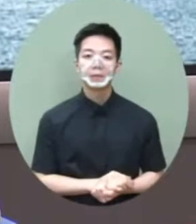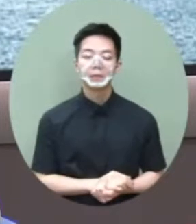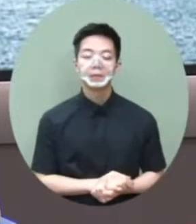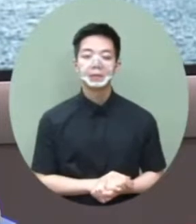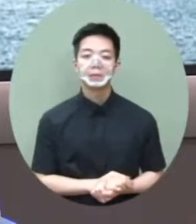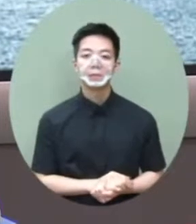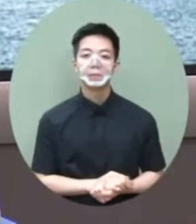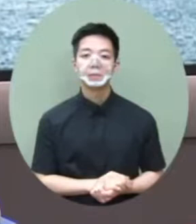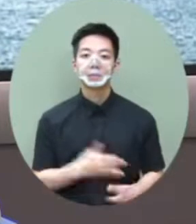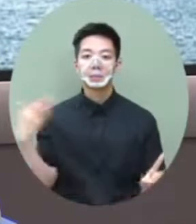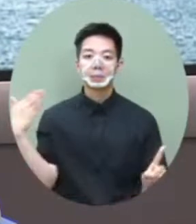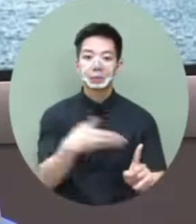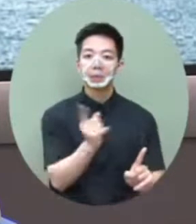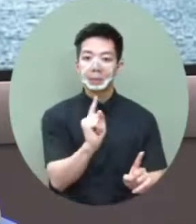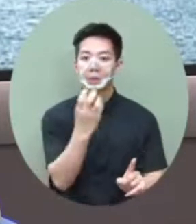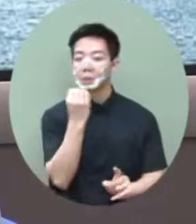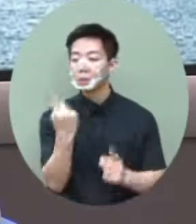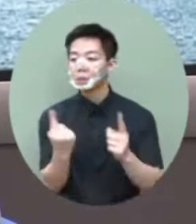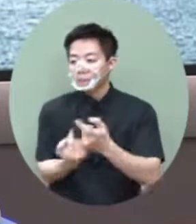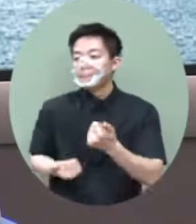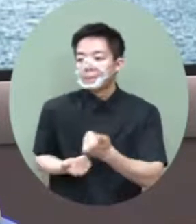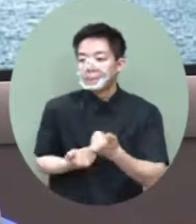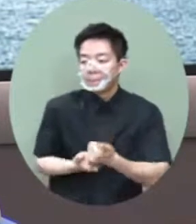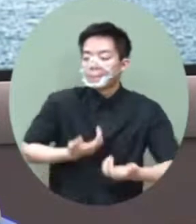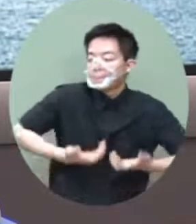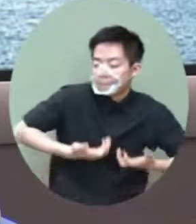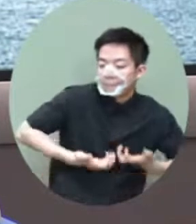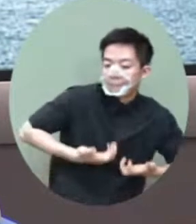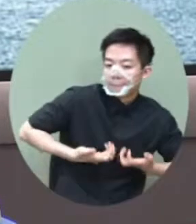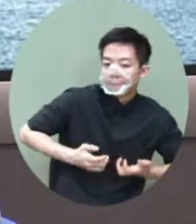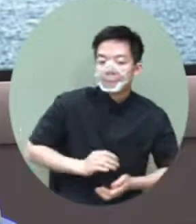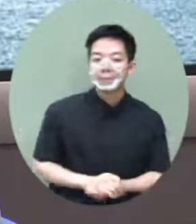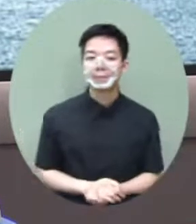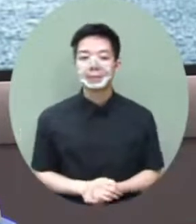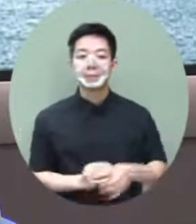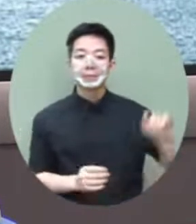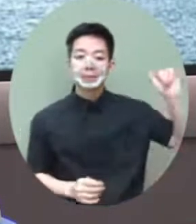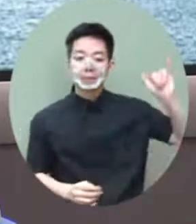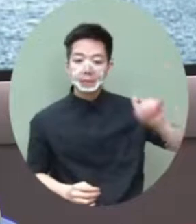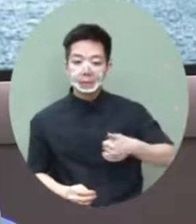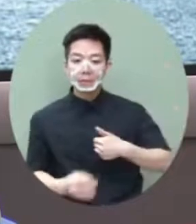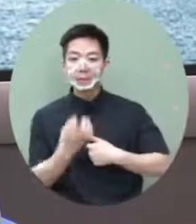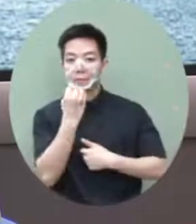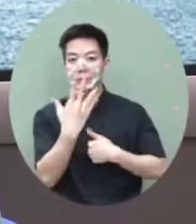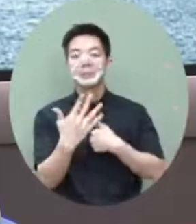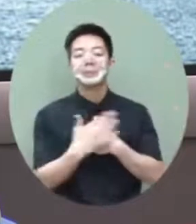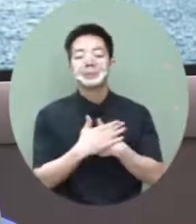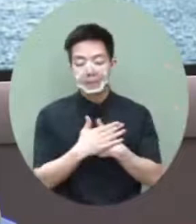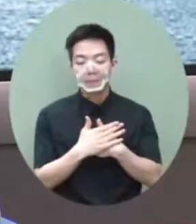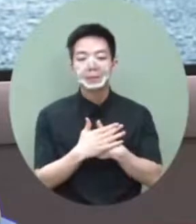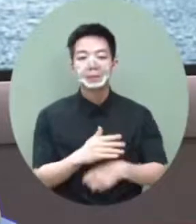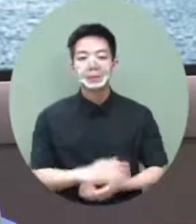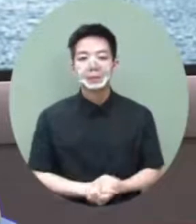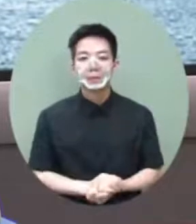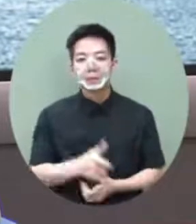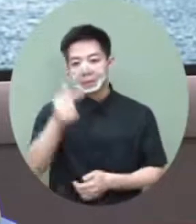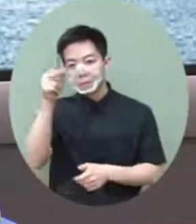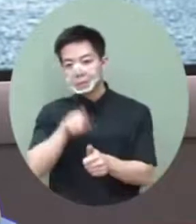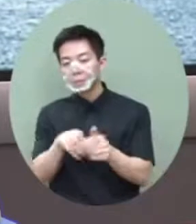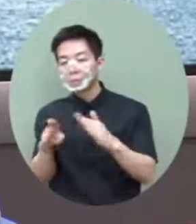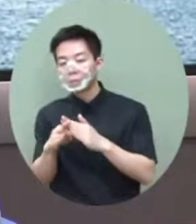The mainland support team come here to help because they want to give the